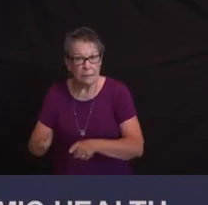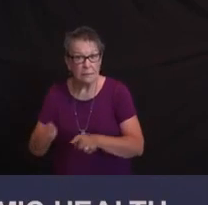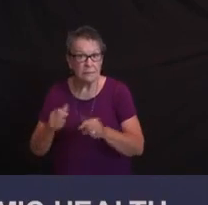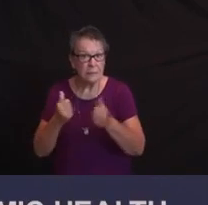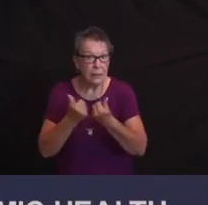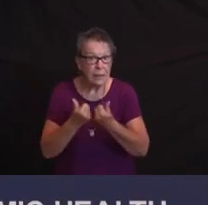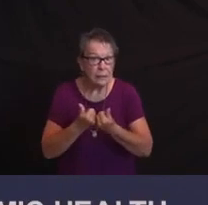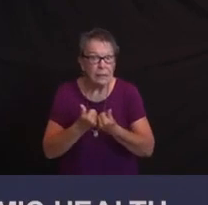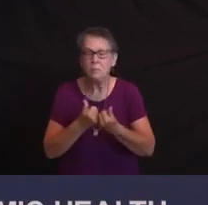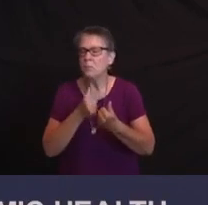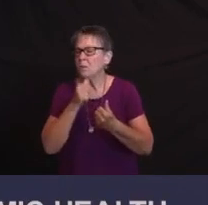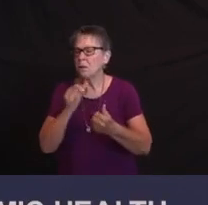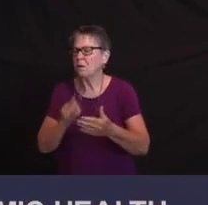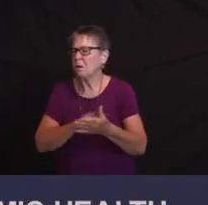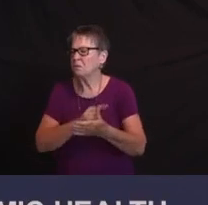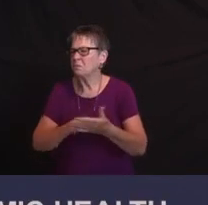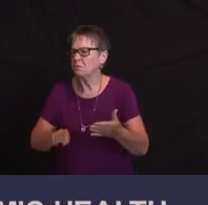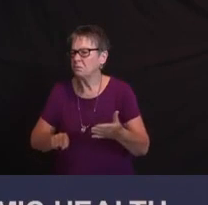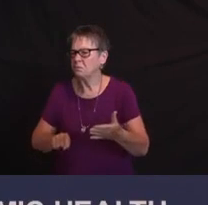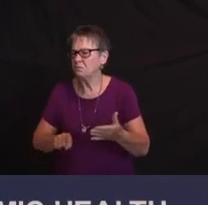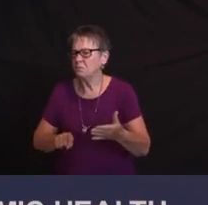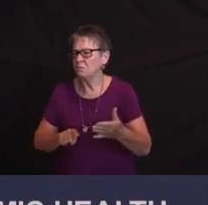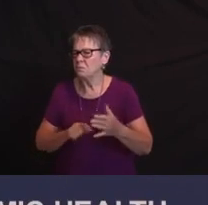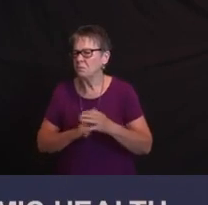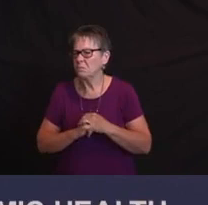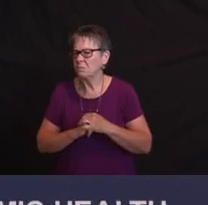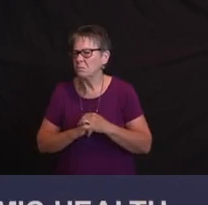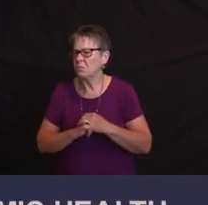use your head. And